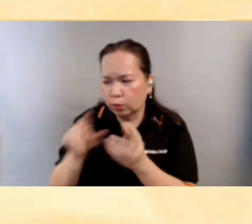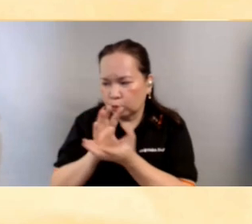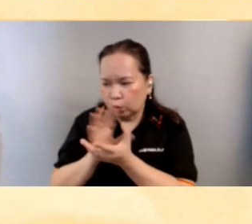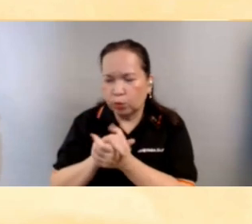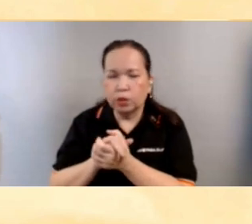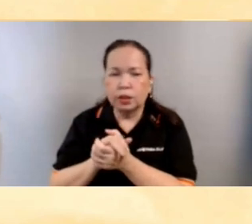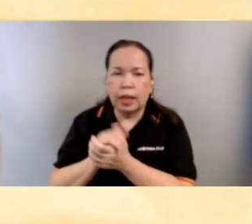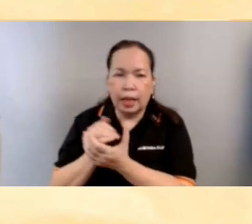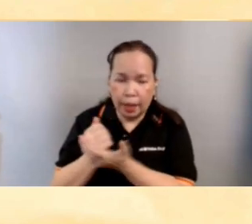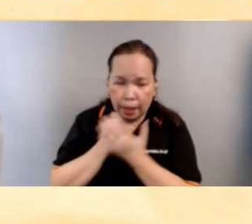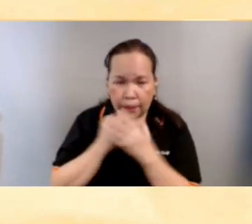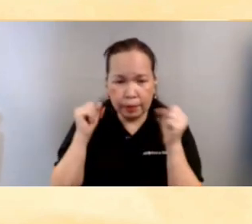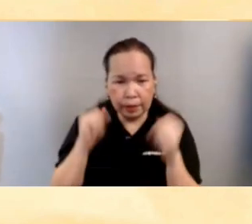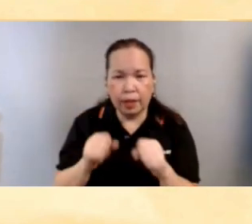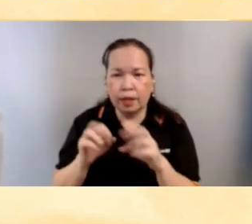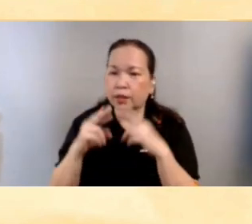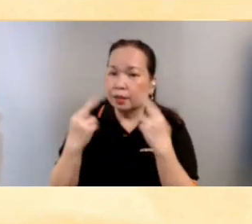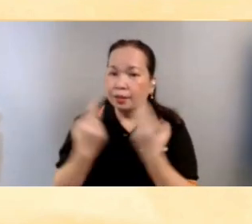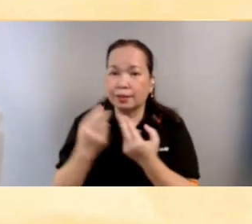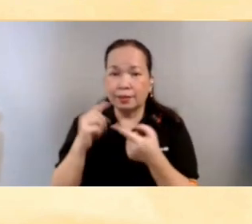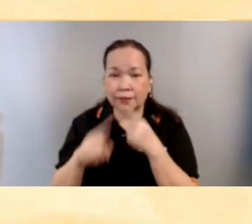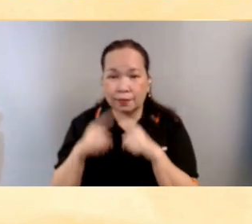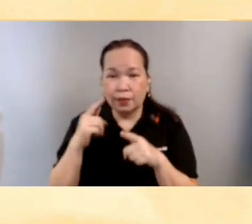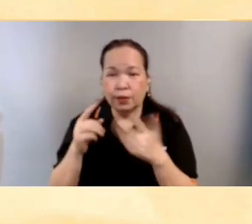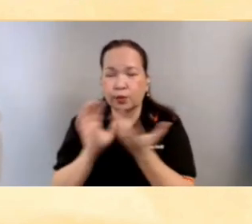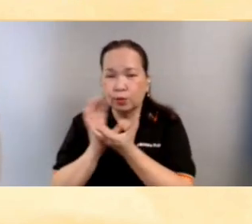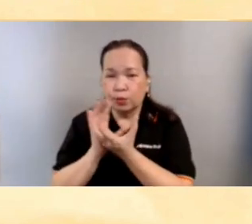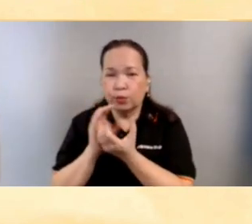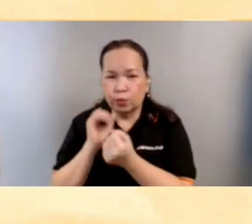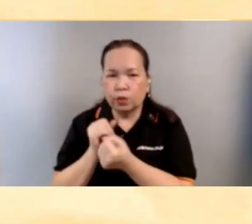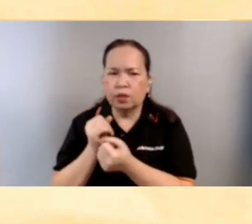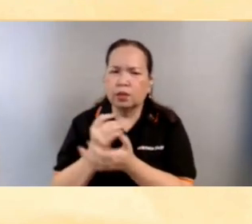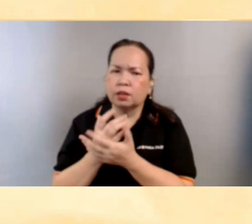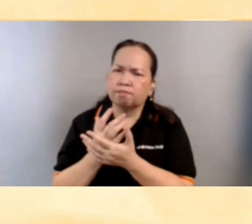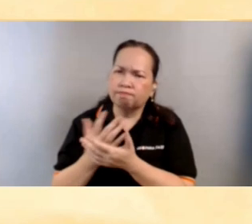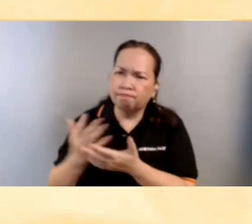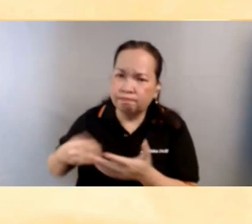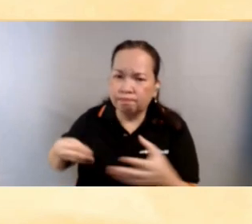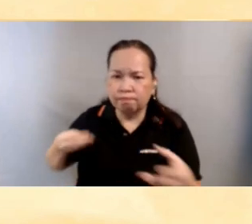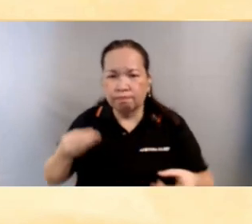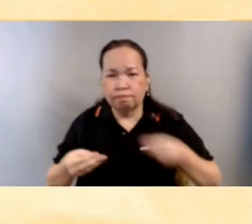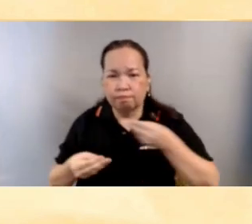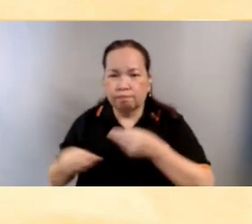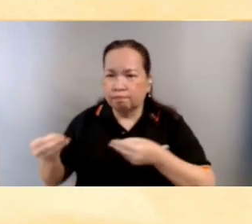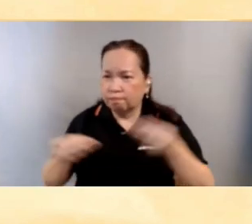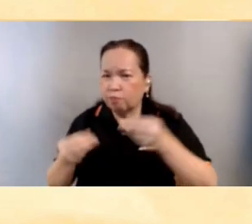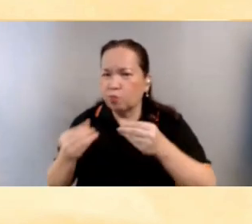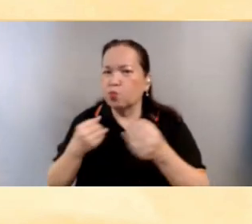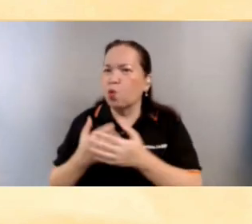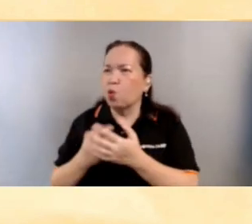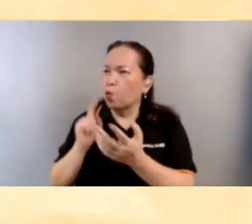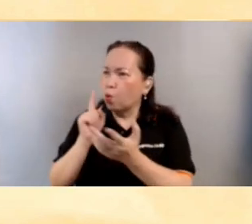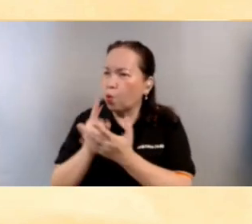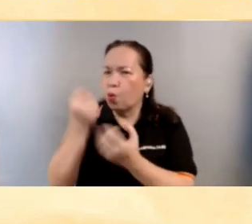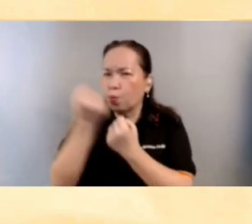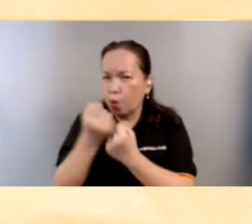help, relatives, friends, community people, bring the resources together so that there's ongoing emotional